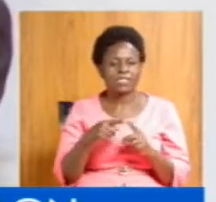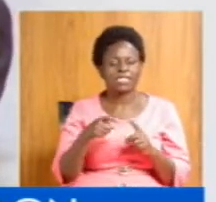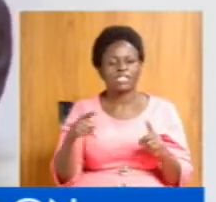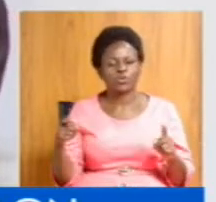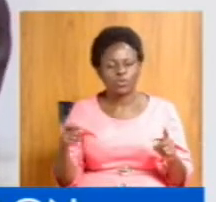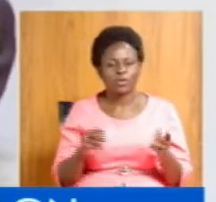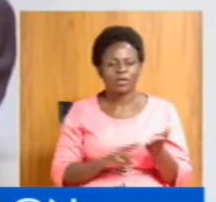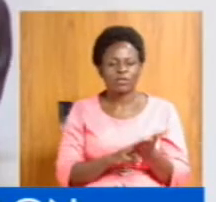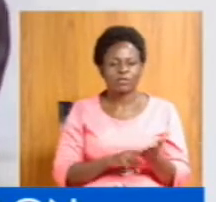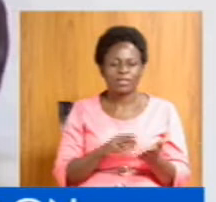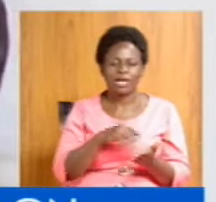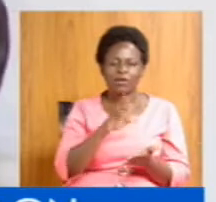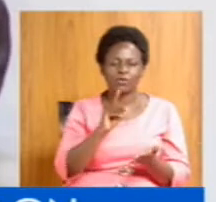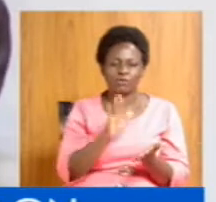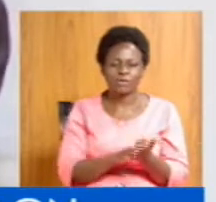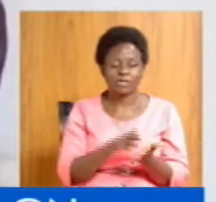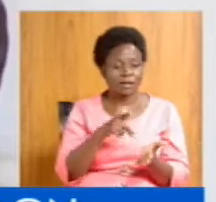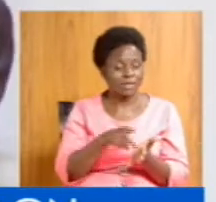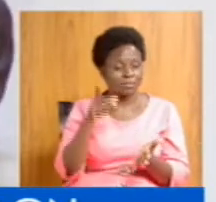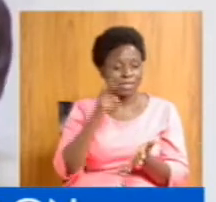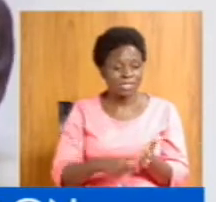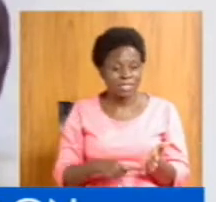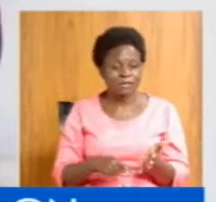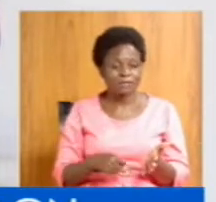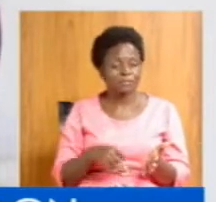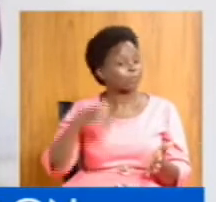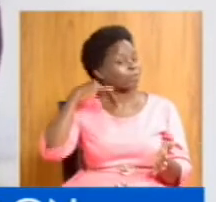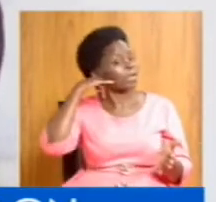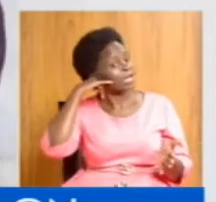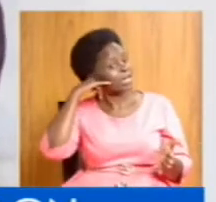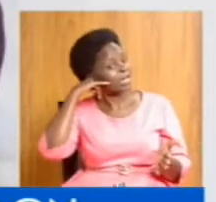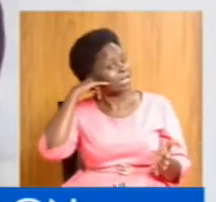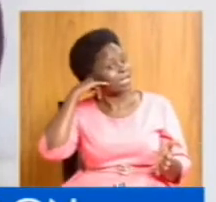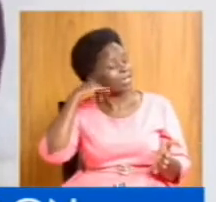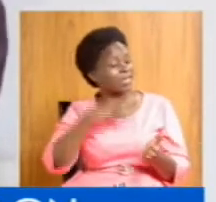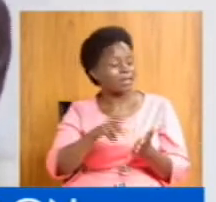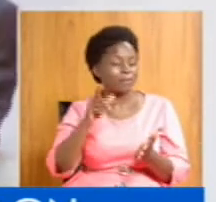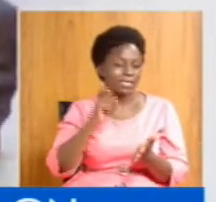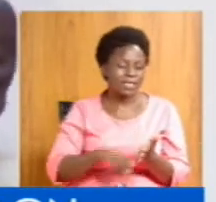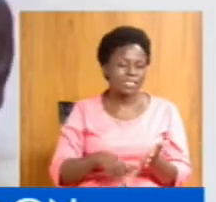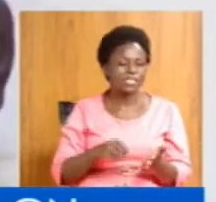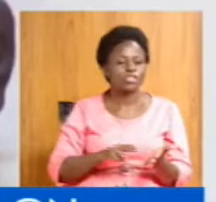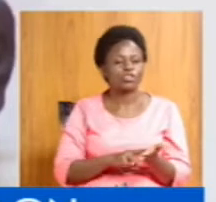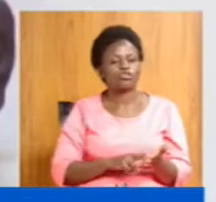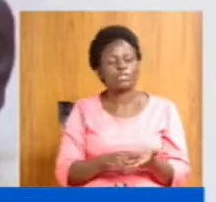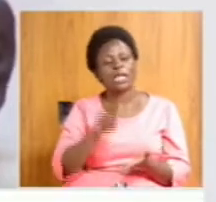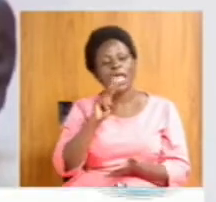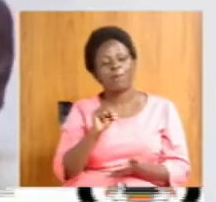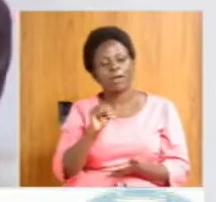so they were using a lot of data and paying tax on that they were using calls and paying tax on that they were using mobile money